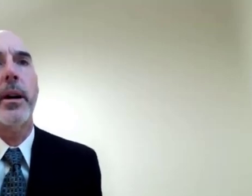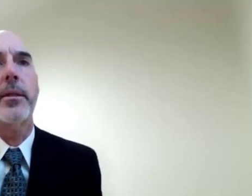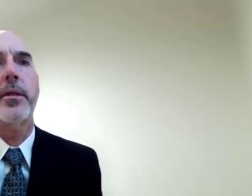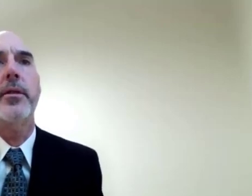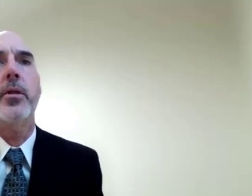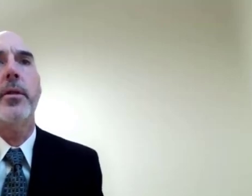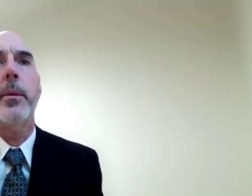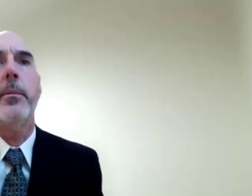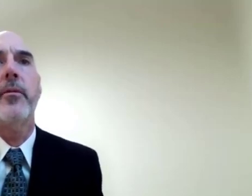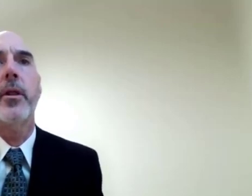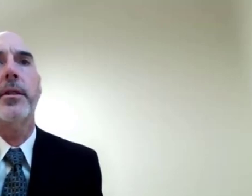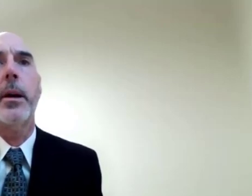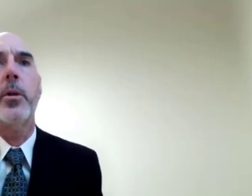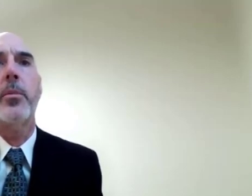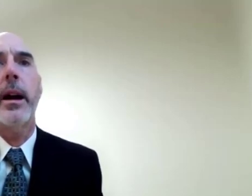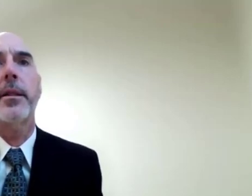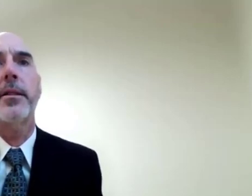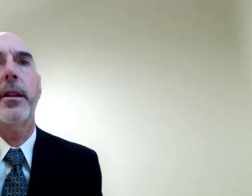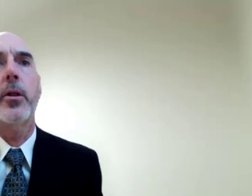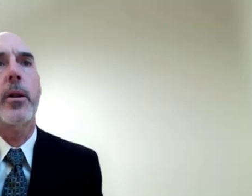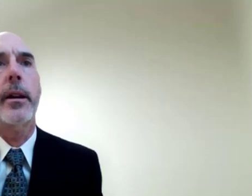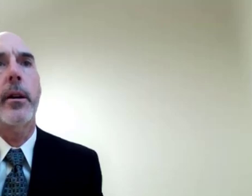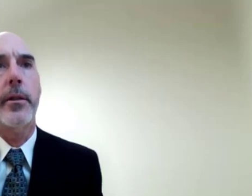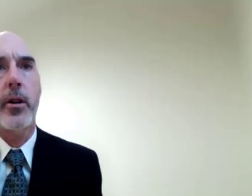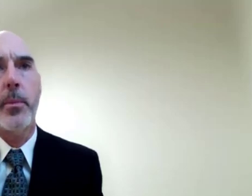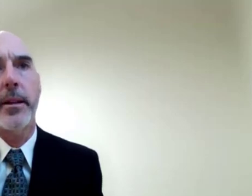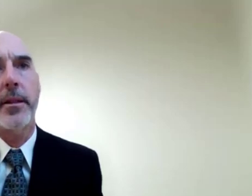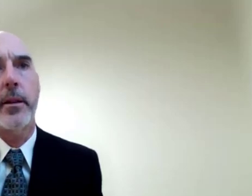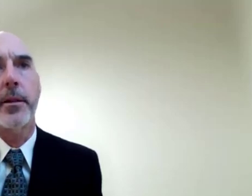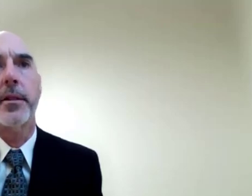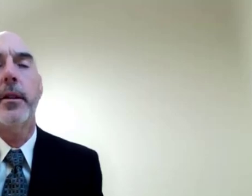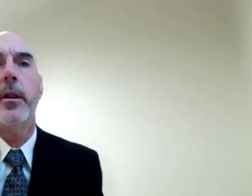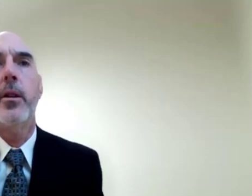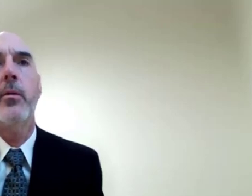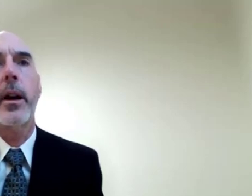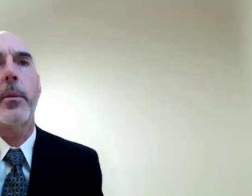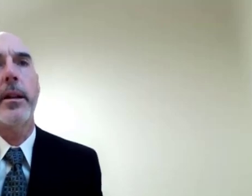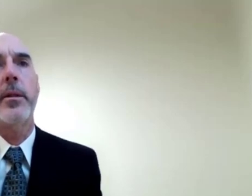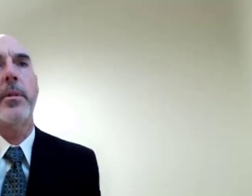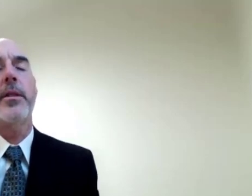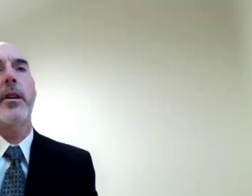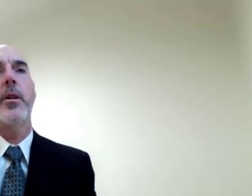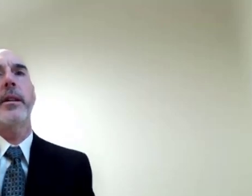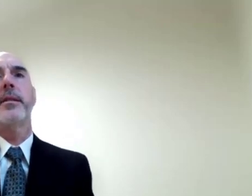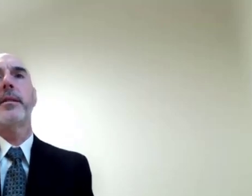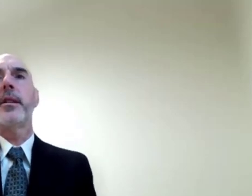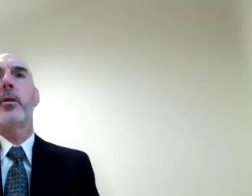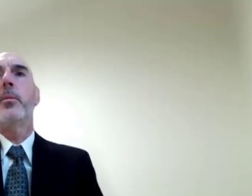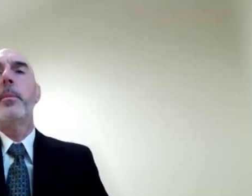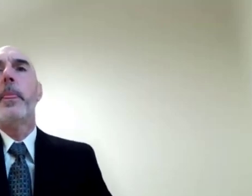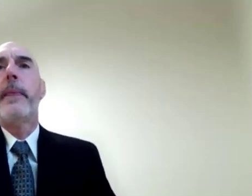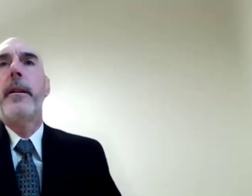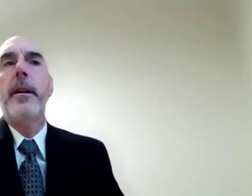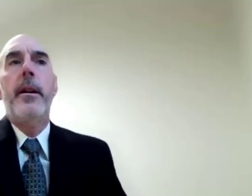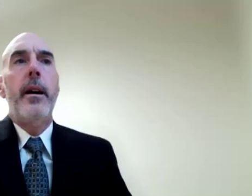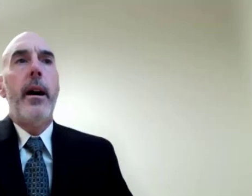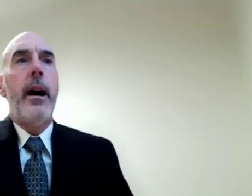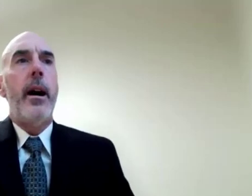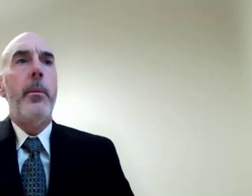required responsive to them. For example, practicing or working on the coping skills recommended by a therapist. So